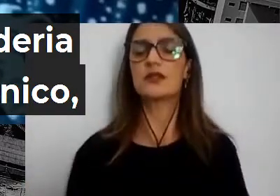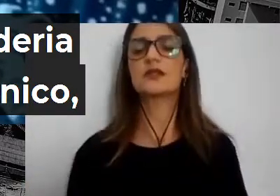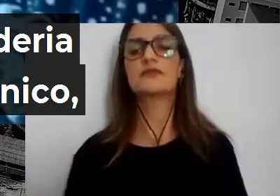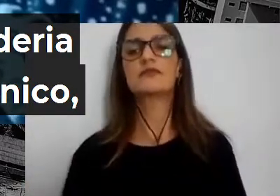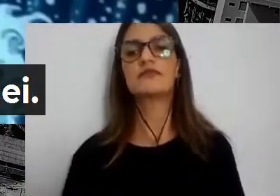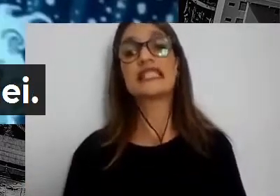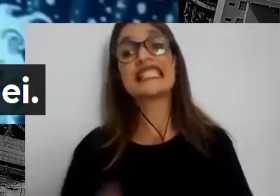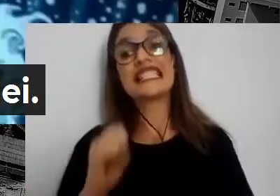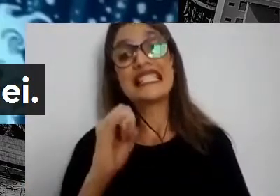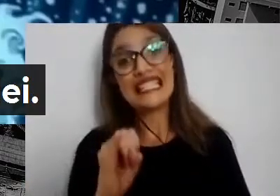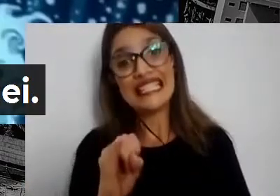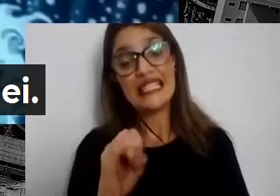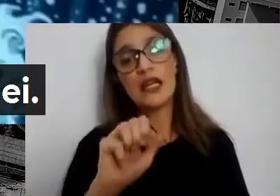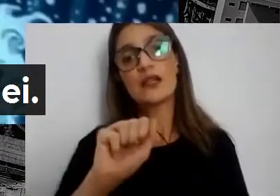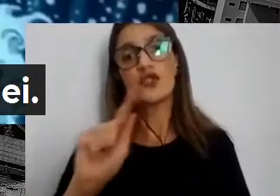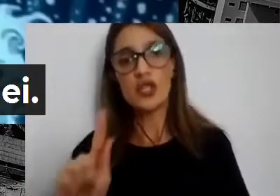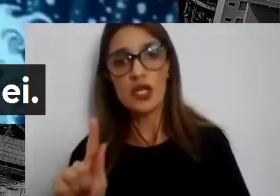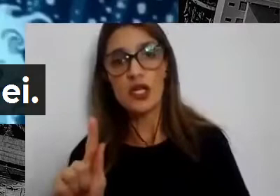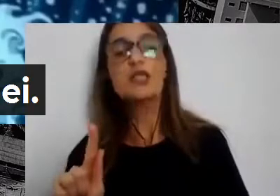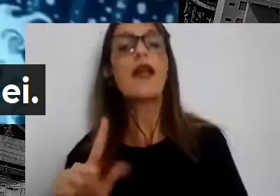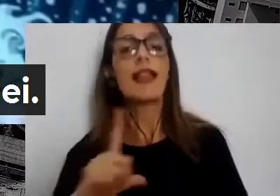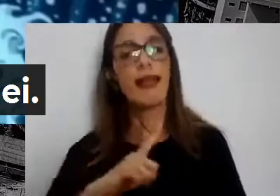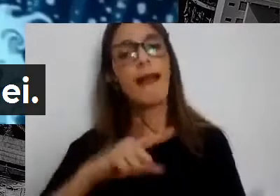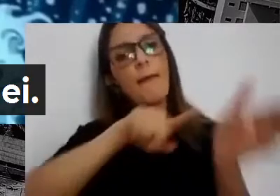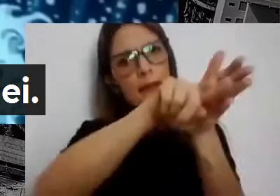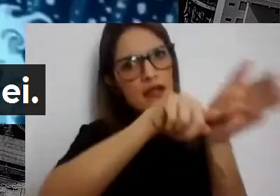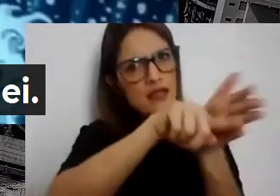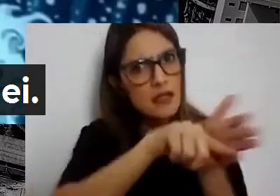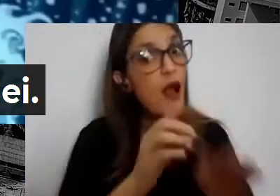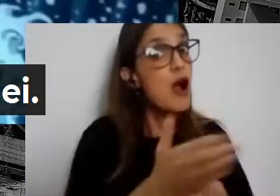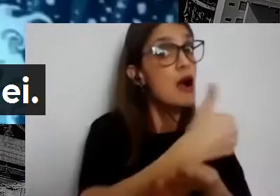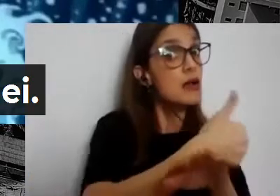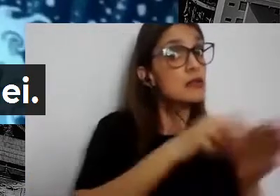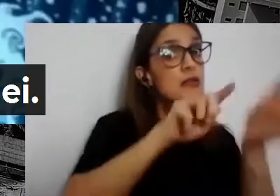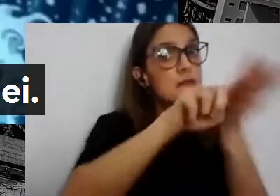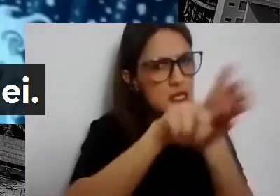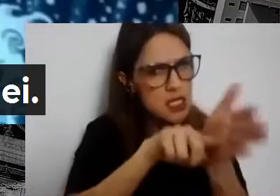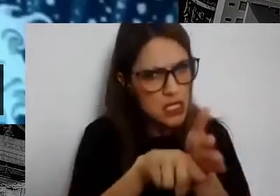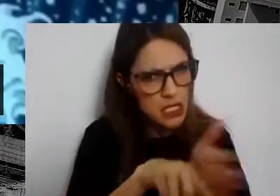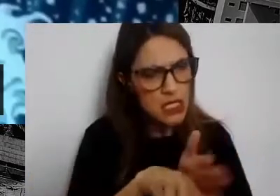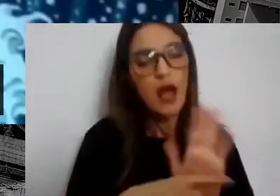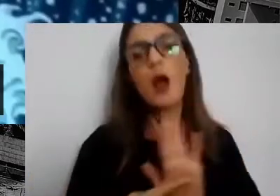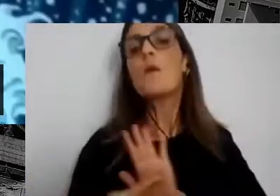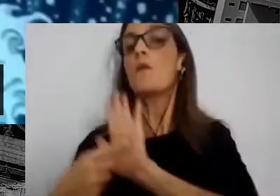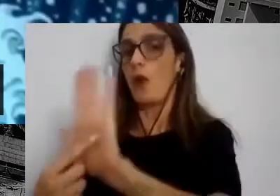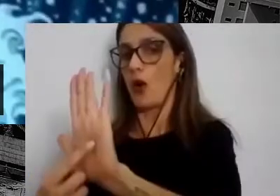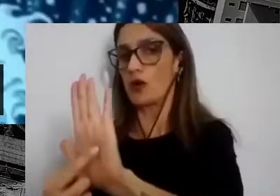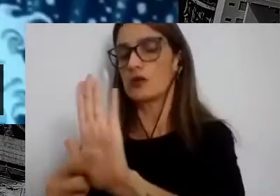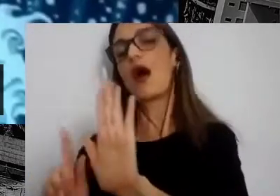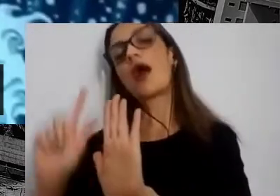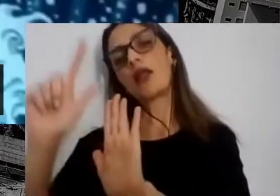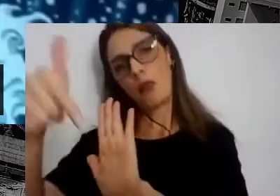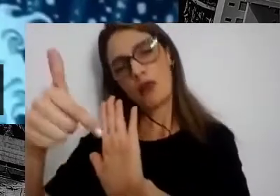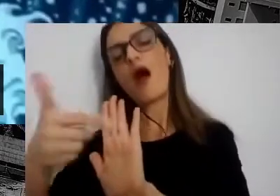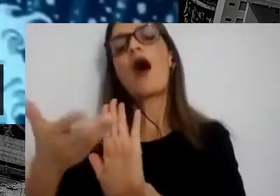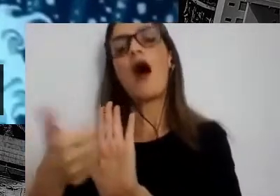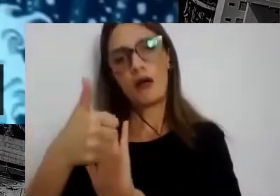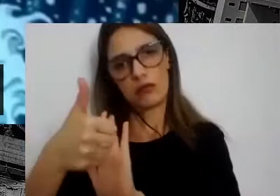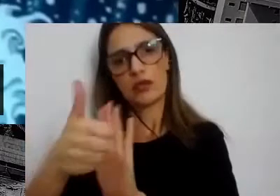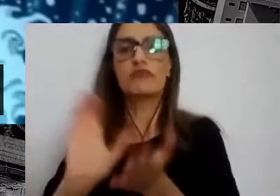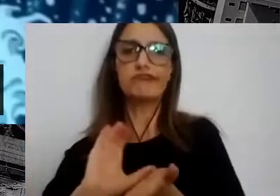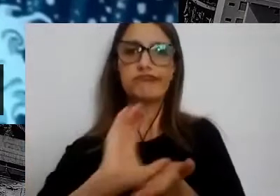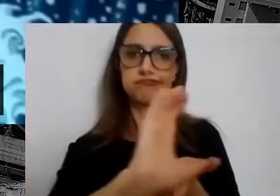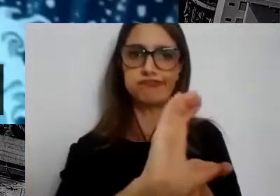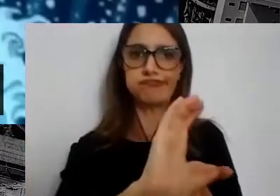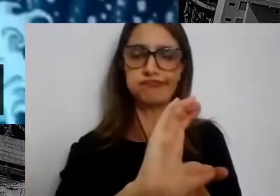reduction benefit. It's just outside of their scope and they're actually precluded from doing so by law. So there's going to be some governance and legal reform